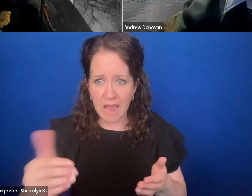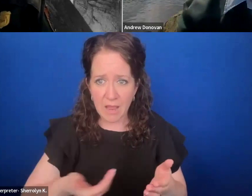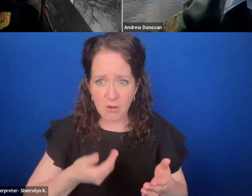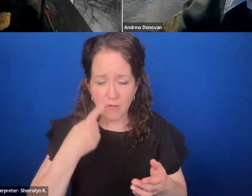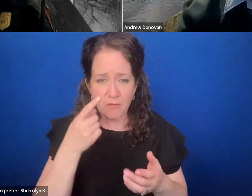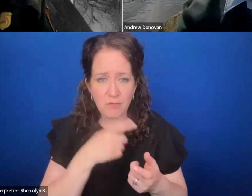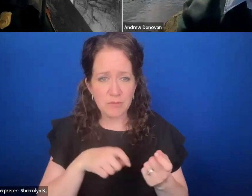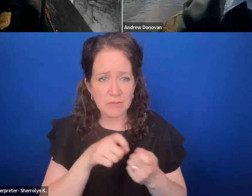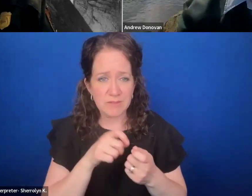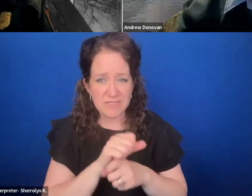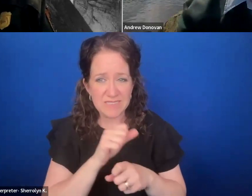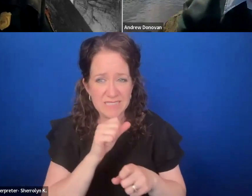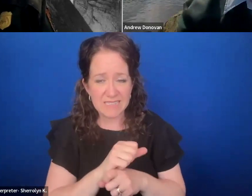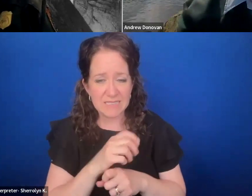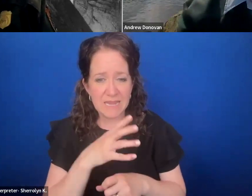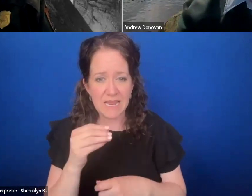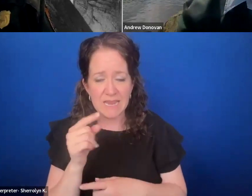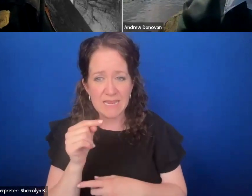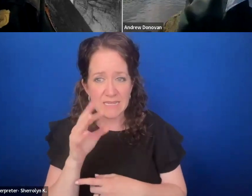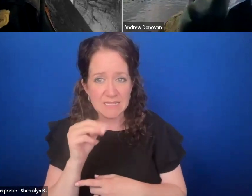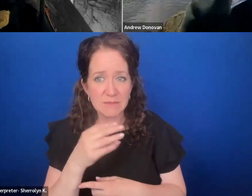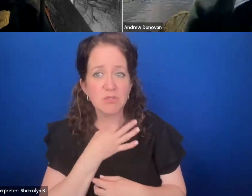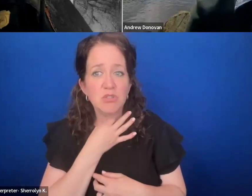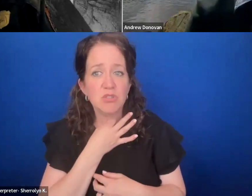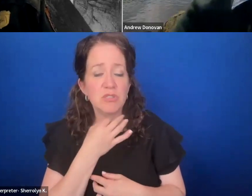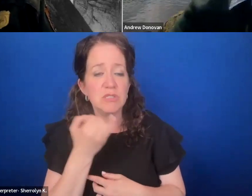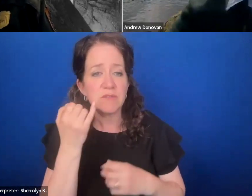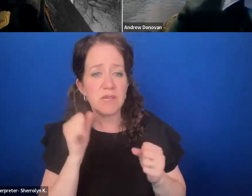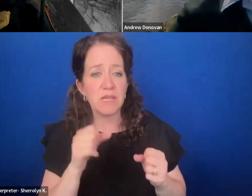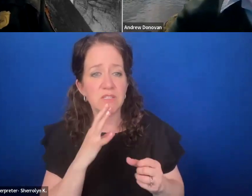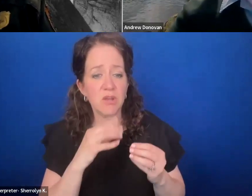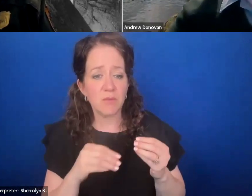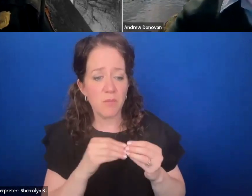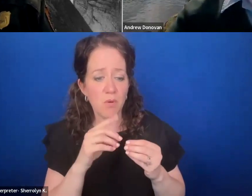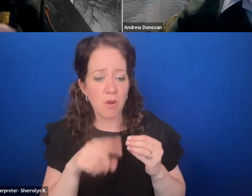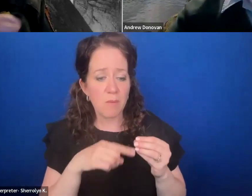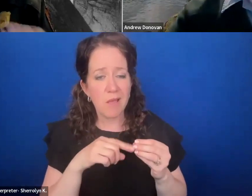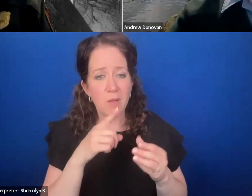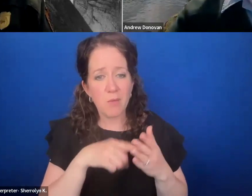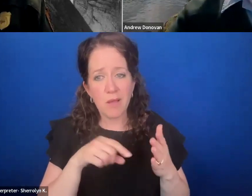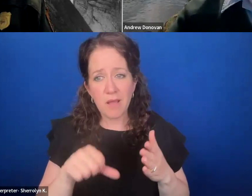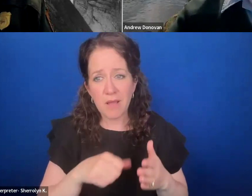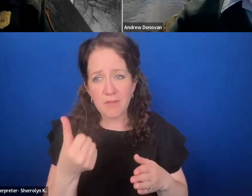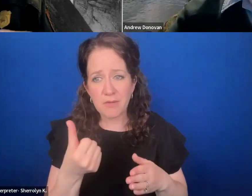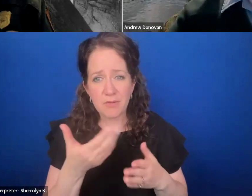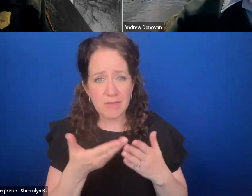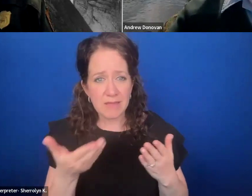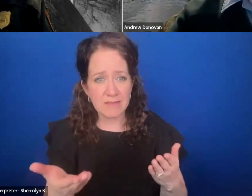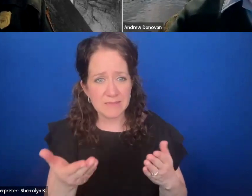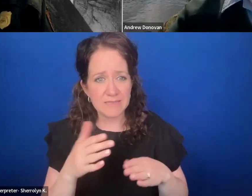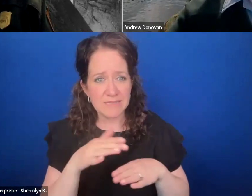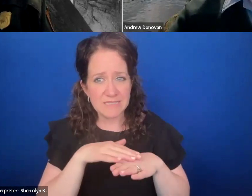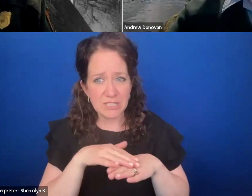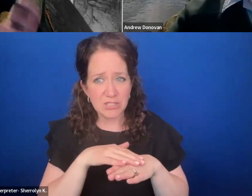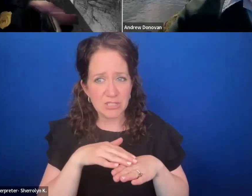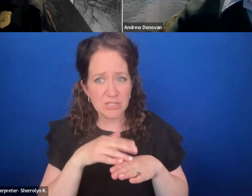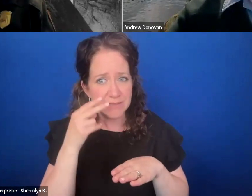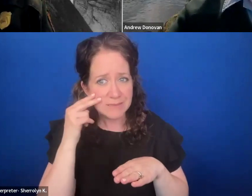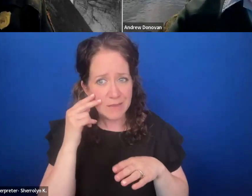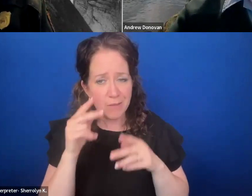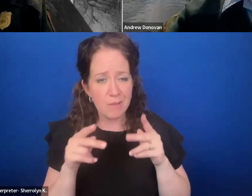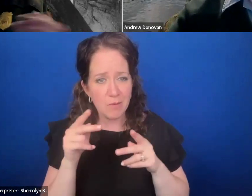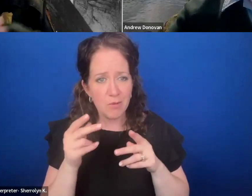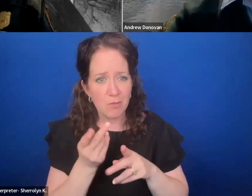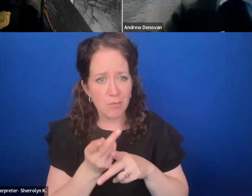Tim was wondering if you could talk more about what other things Indigenous peoples were producing along the river, perhaps